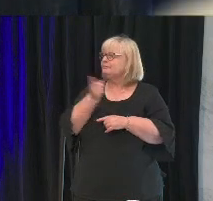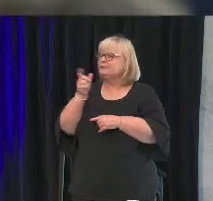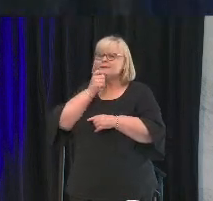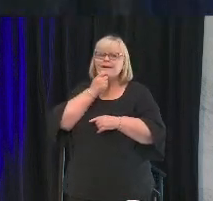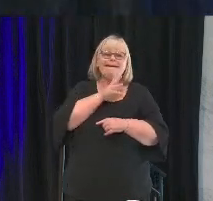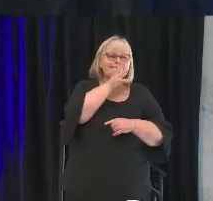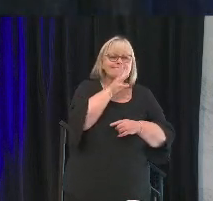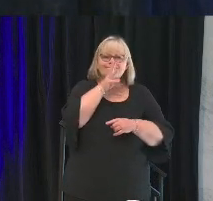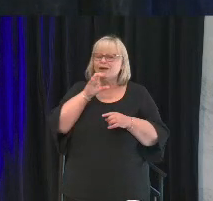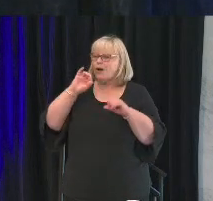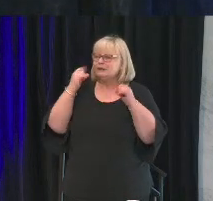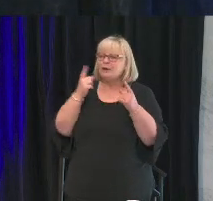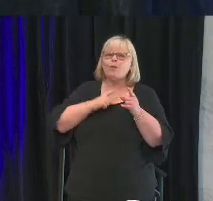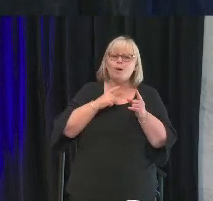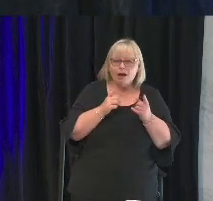it gets done.